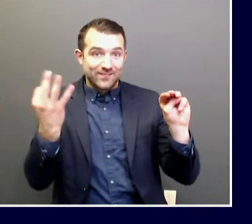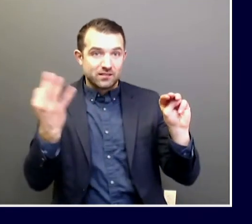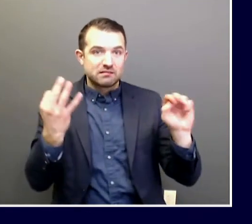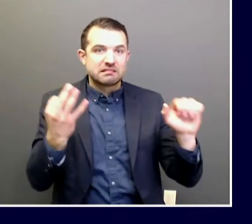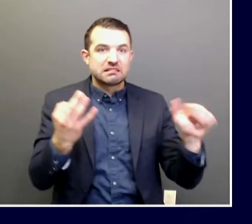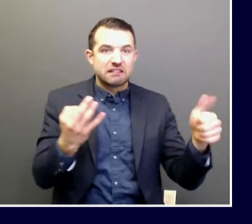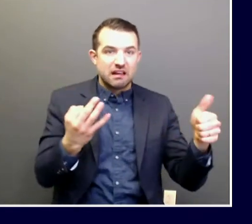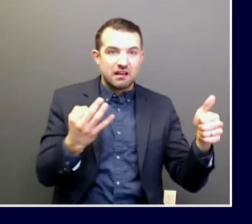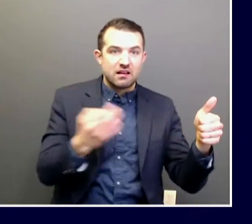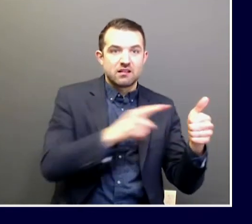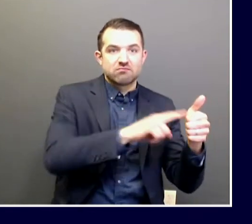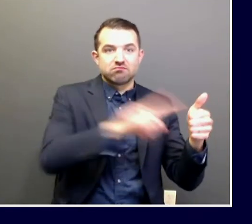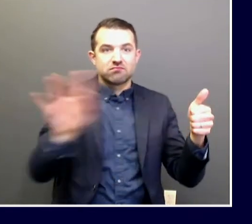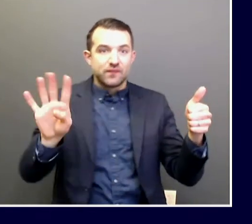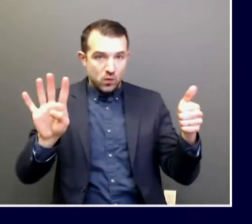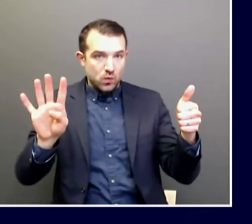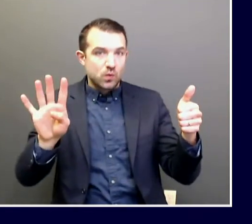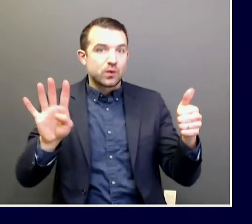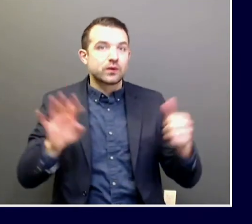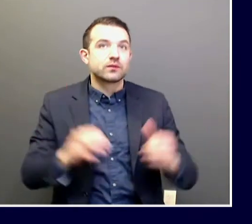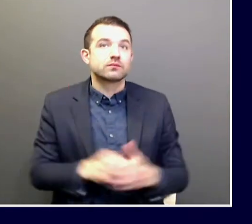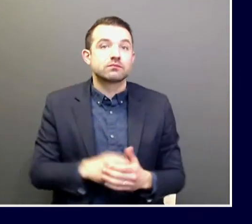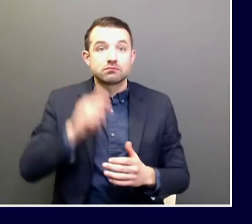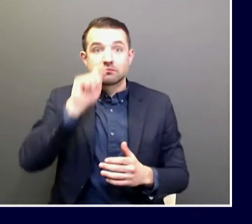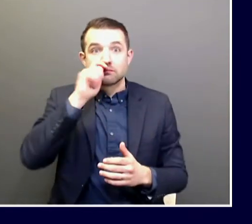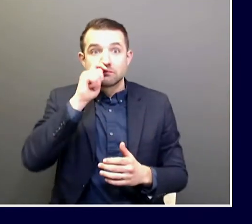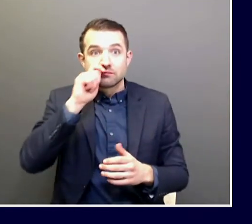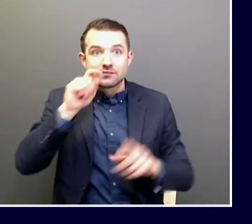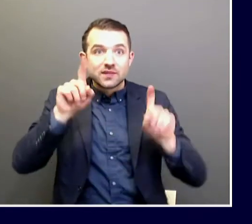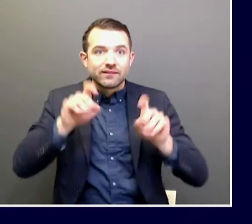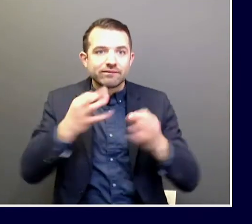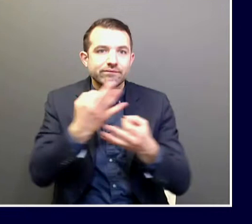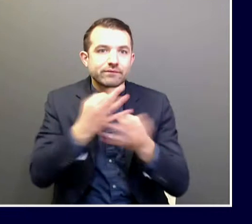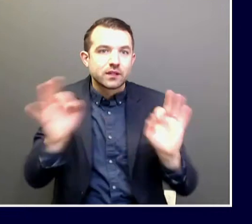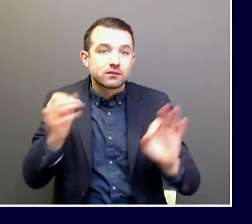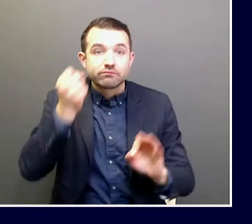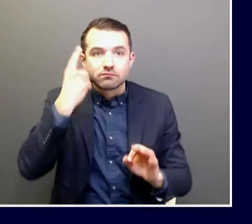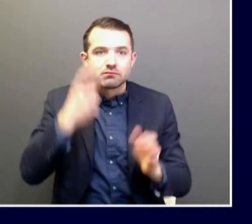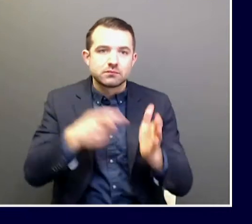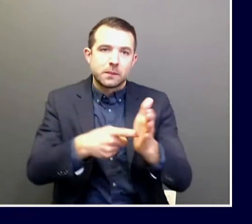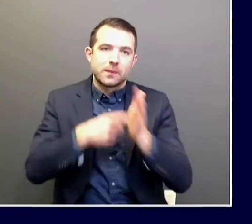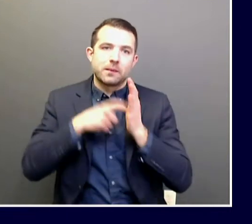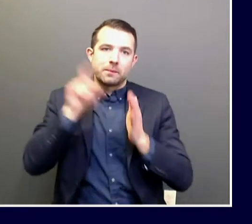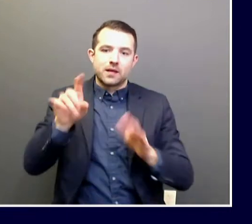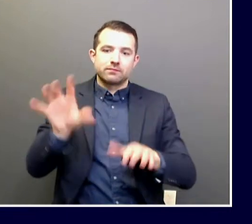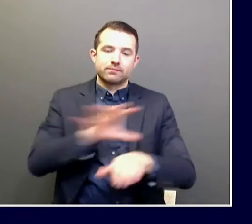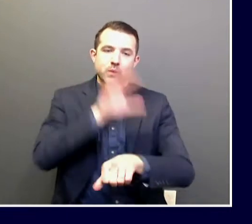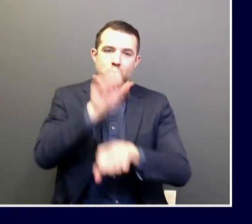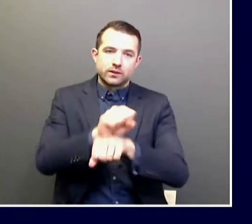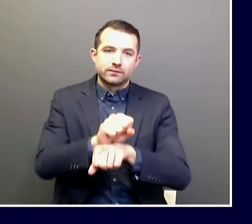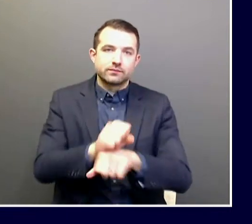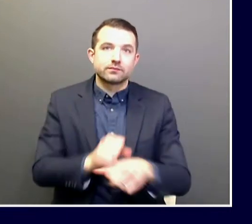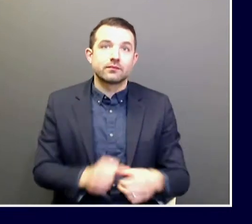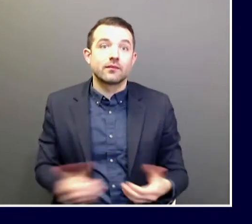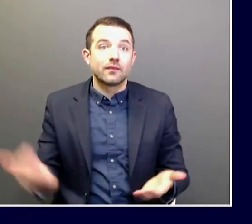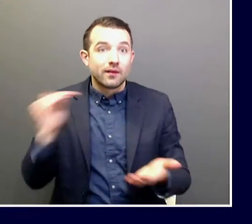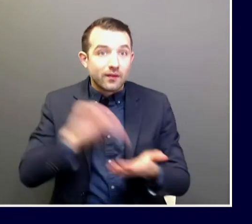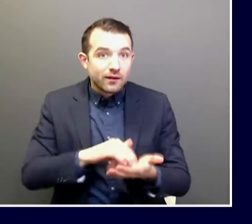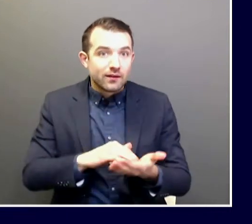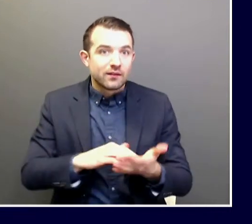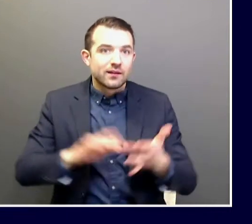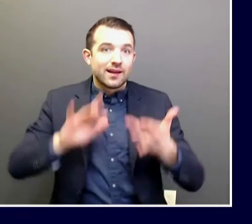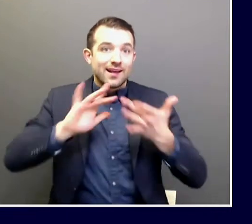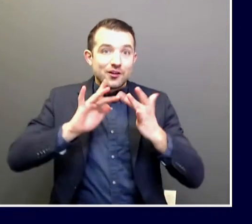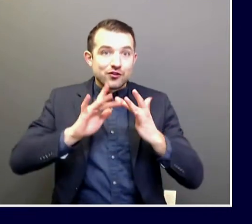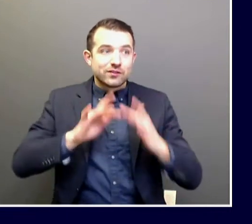but an appointment is required. There too, please check out our website and our social media pages for more